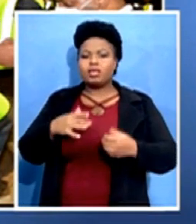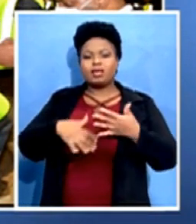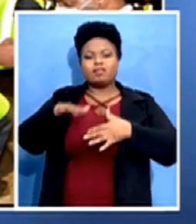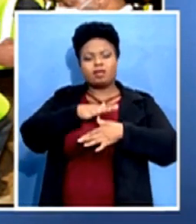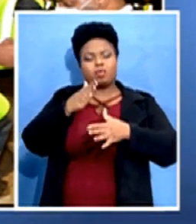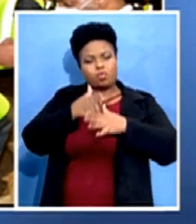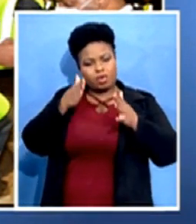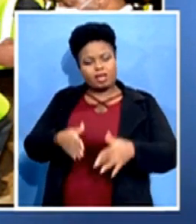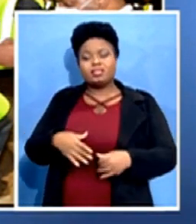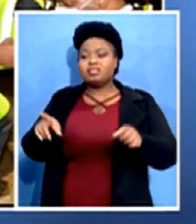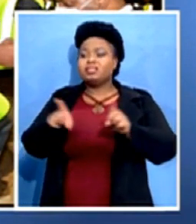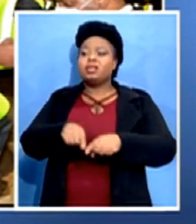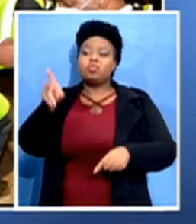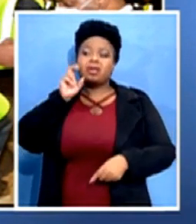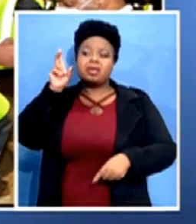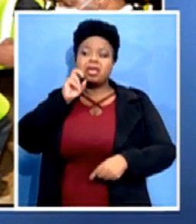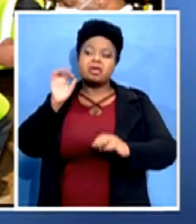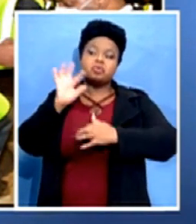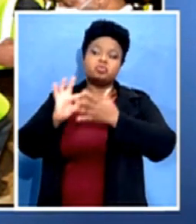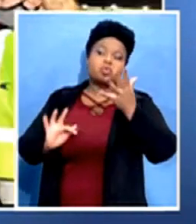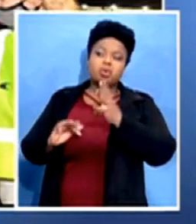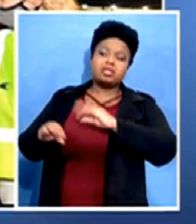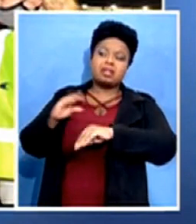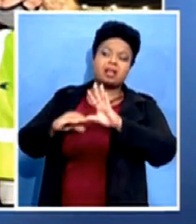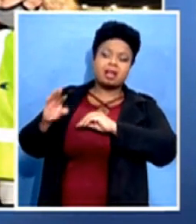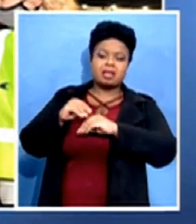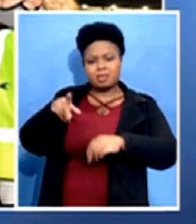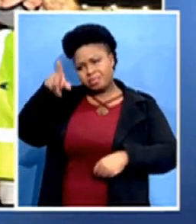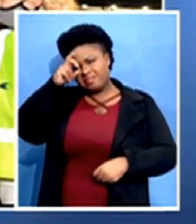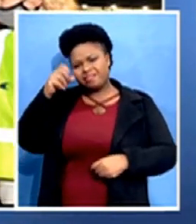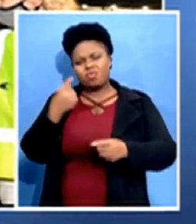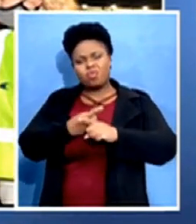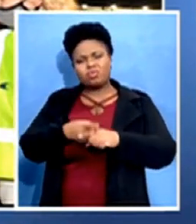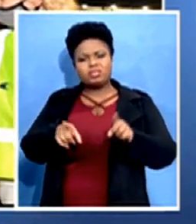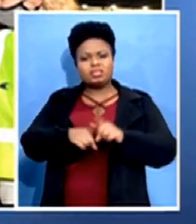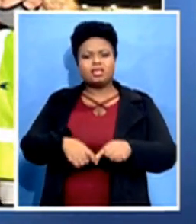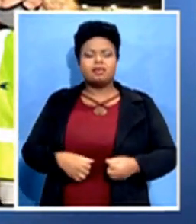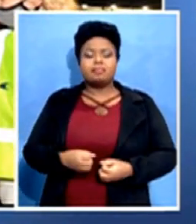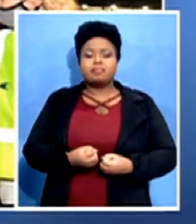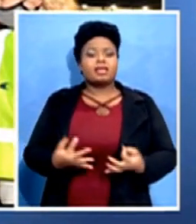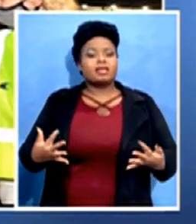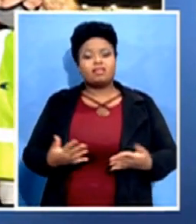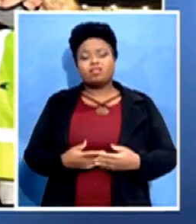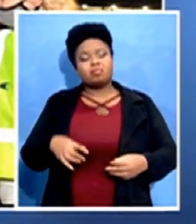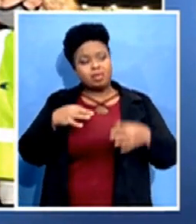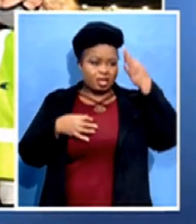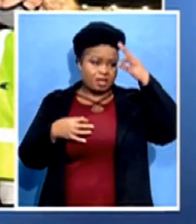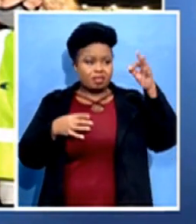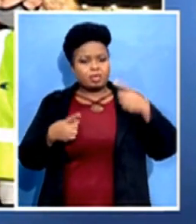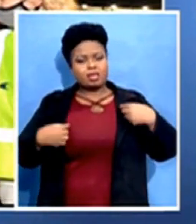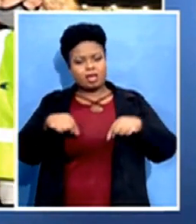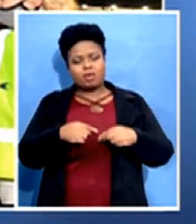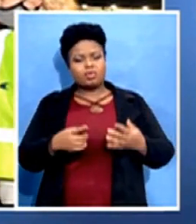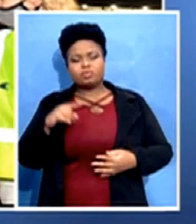out there, and the substandard way and mediocre from our government. They threw us into the deep end. They